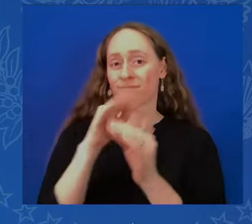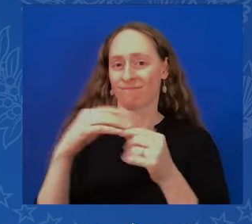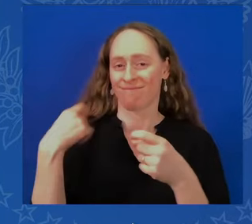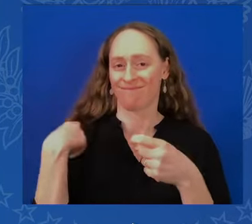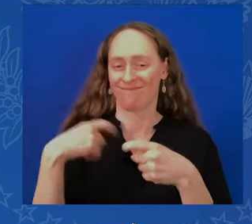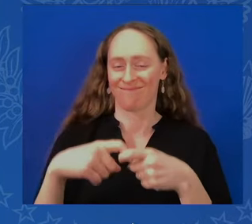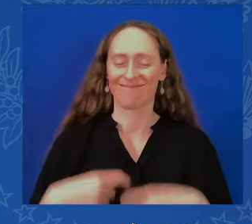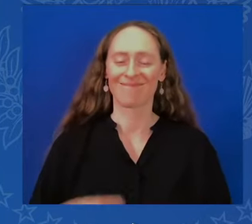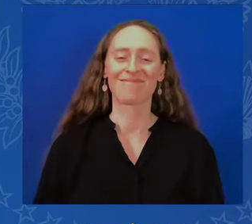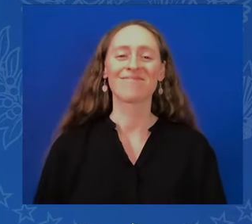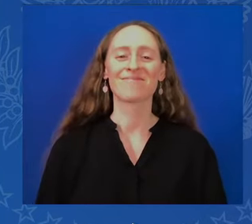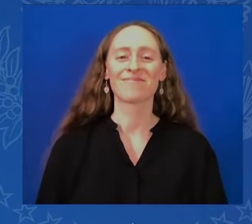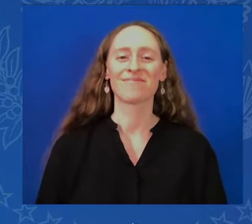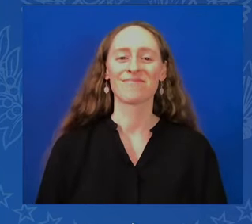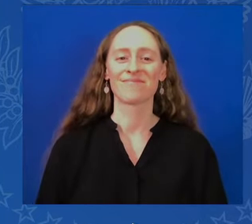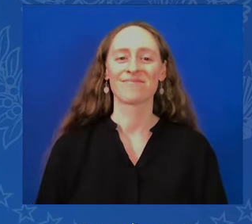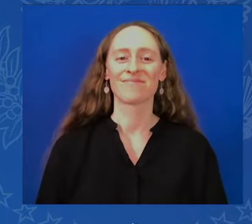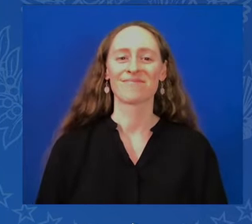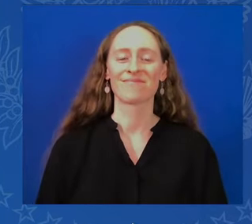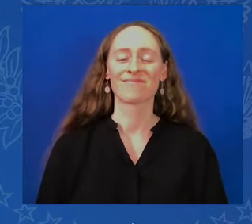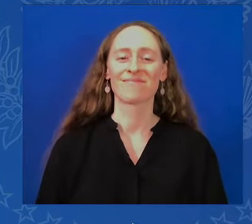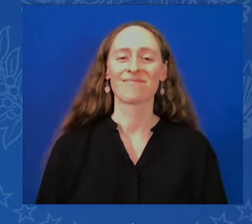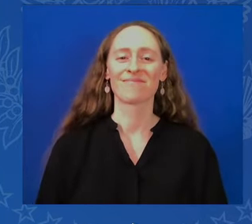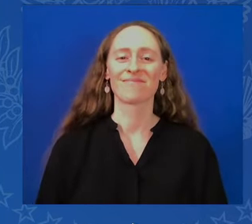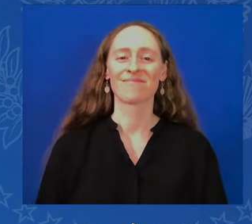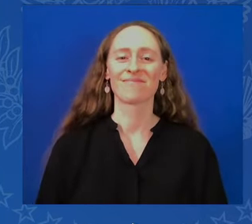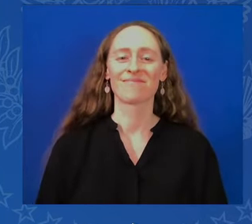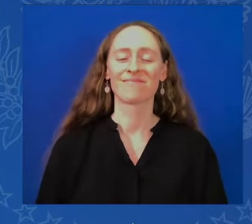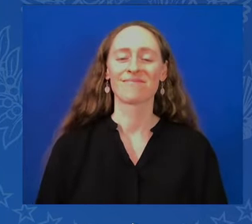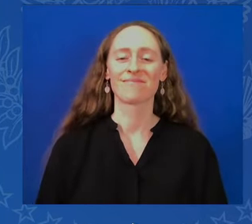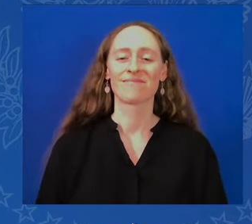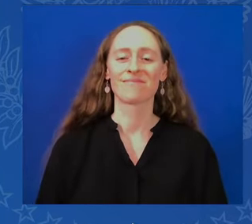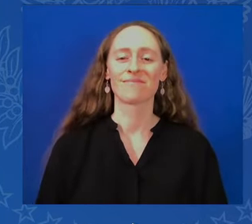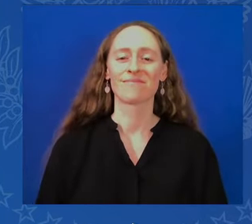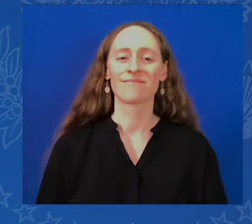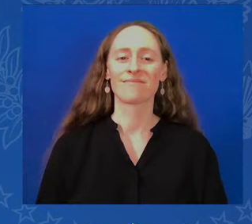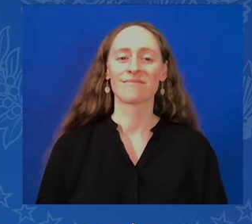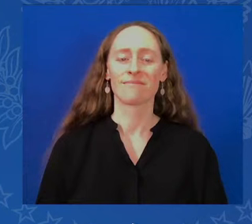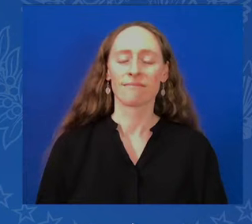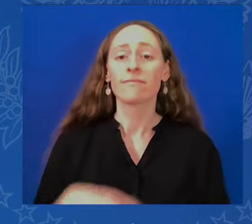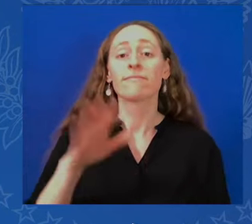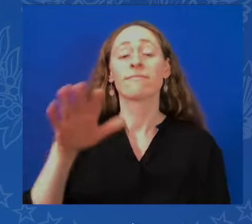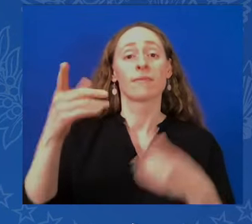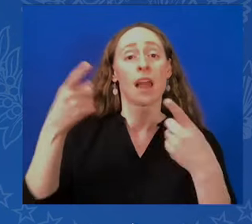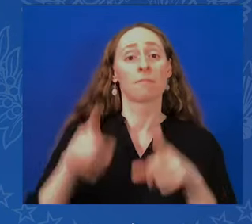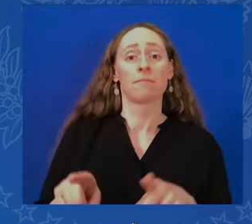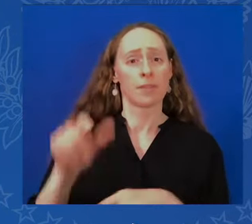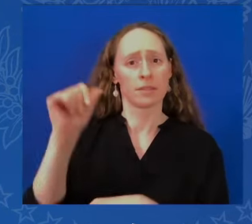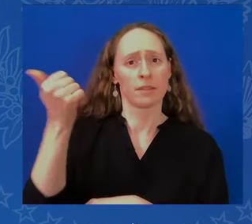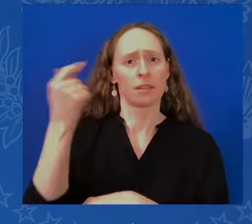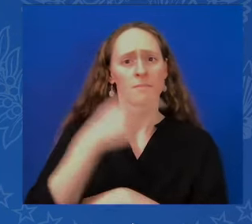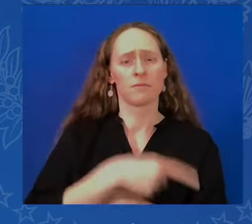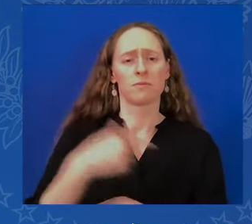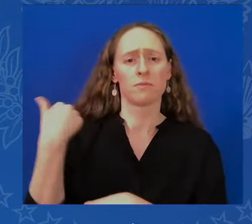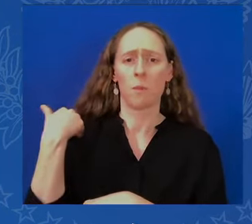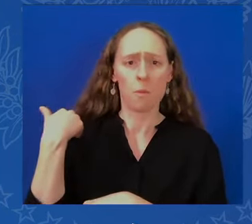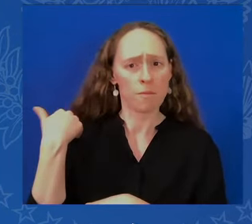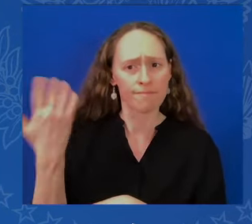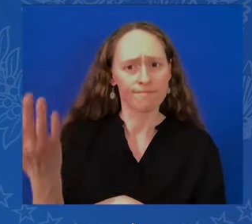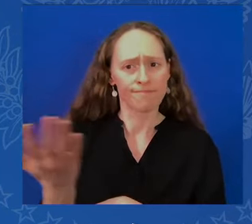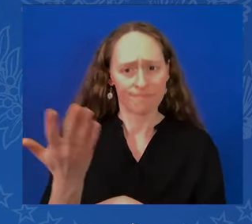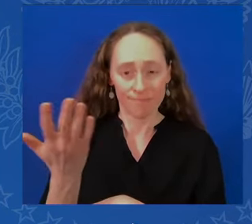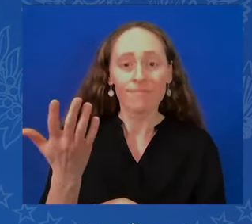oraciones. And 10 days ago, a piece of the Baltimore skyline and a piece of the Baltimore